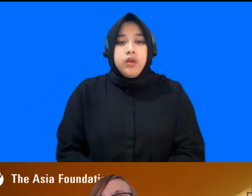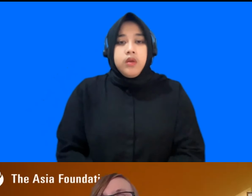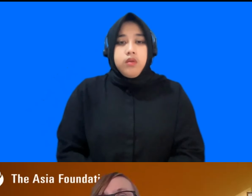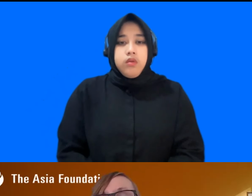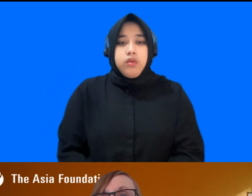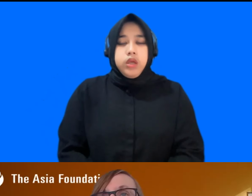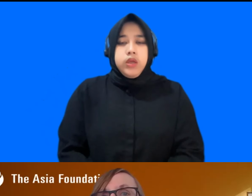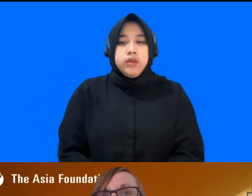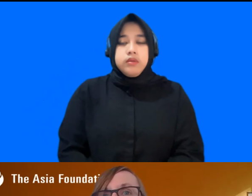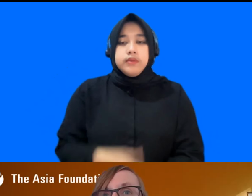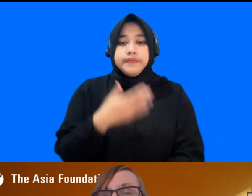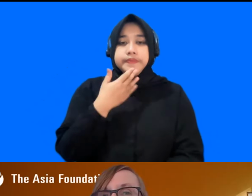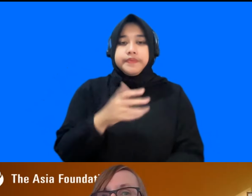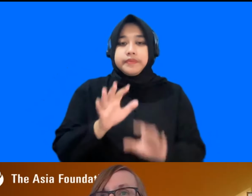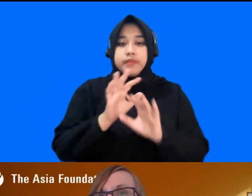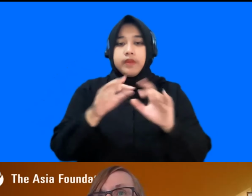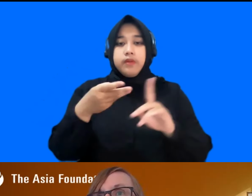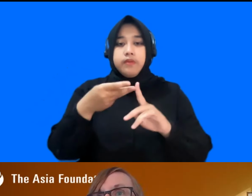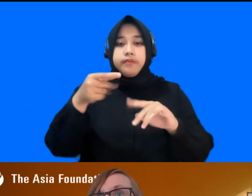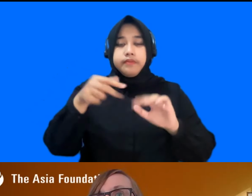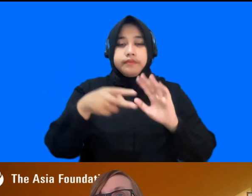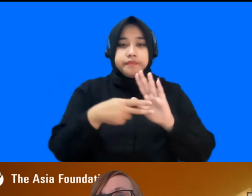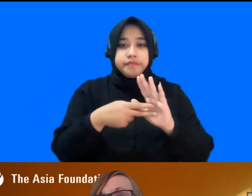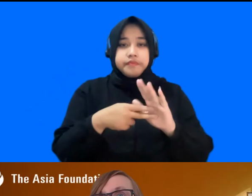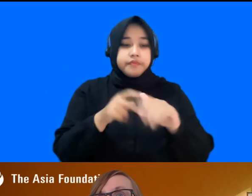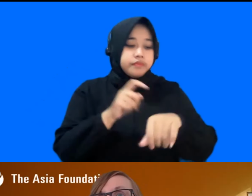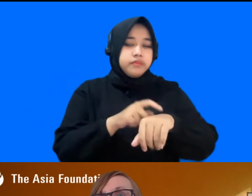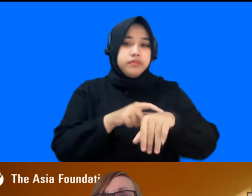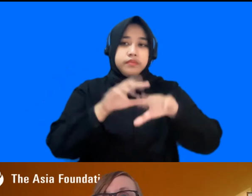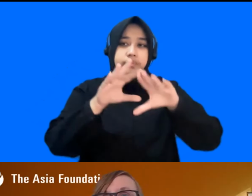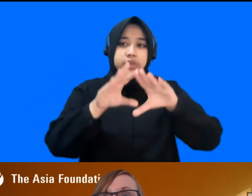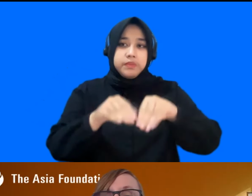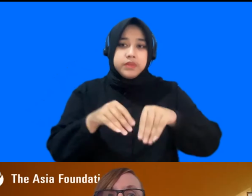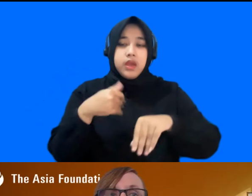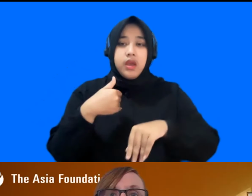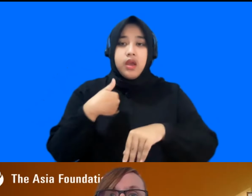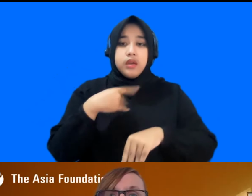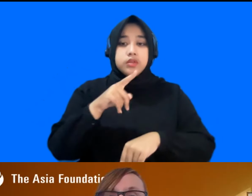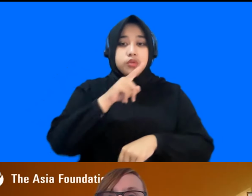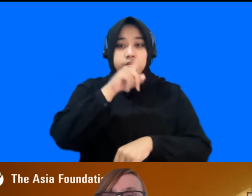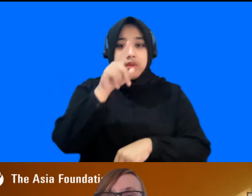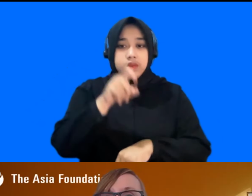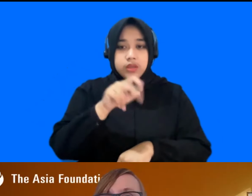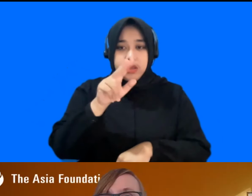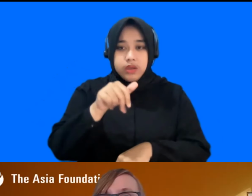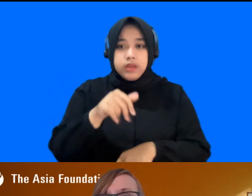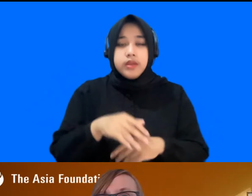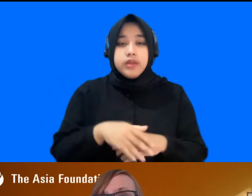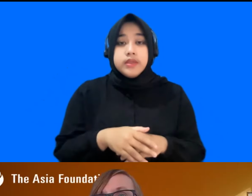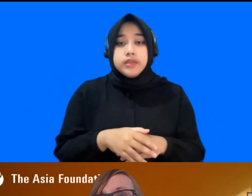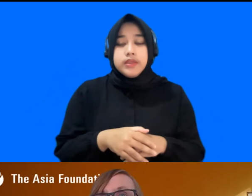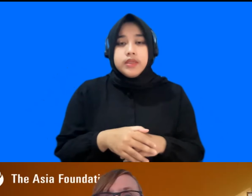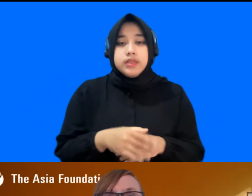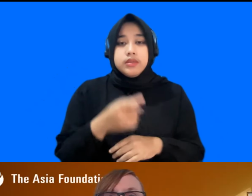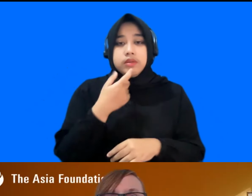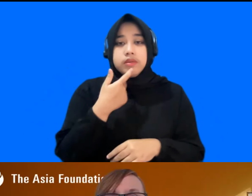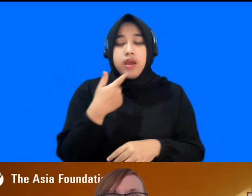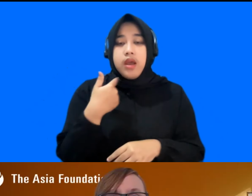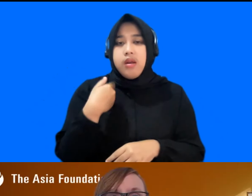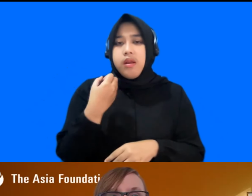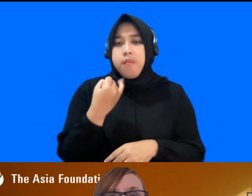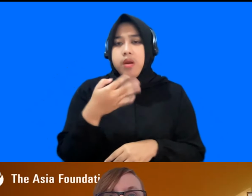but there was a quick question that I missed earlier. So Jowell asked about how many cities across Southeast Asia are involved